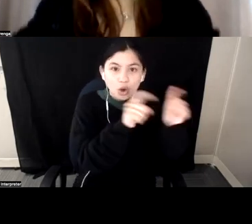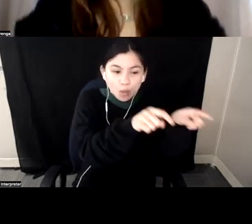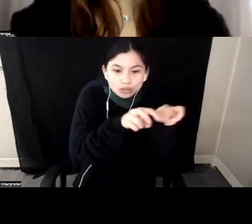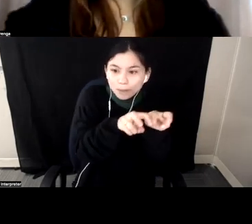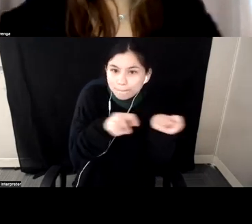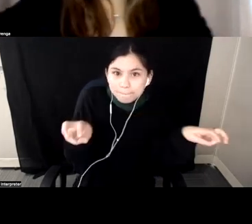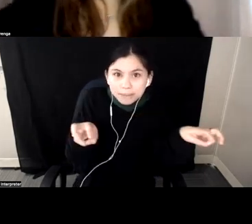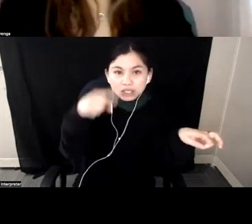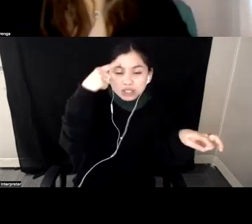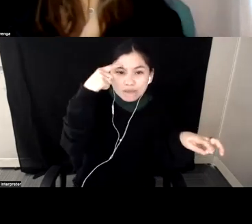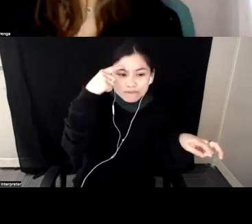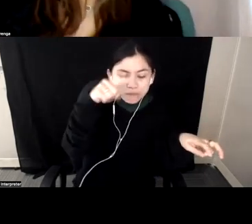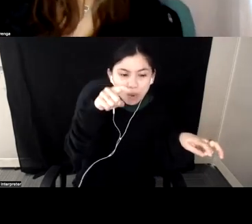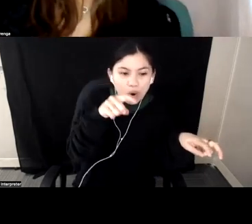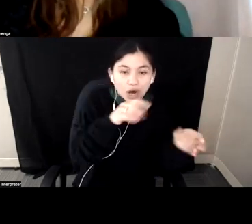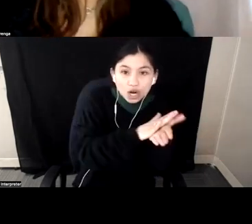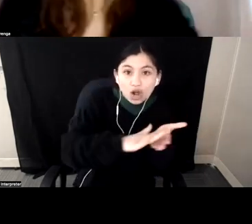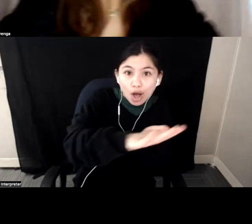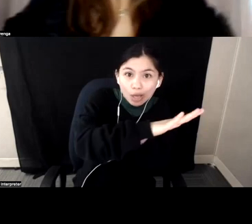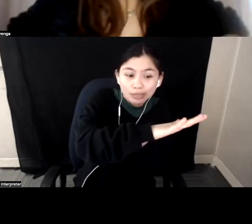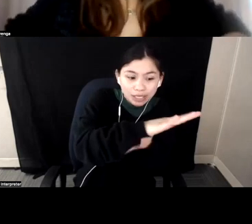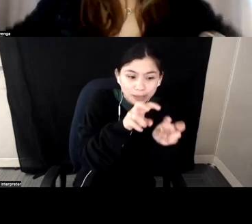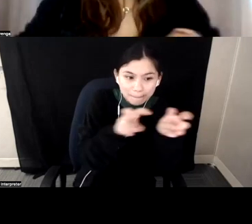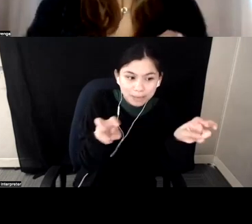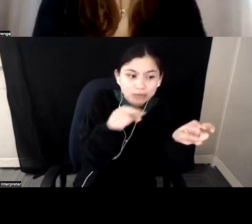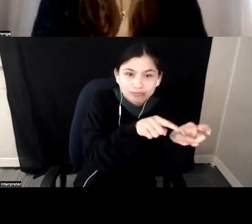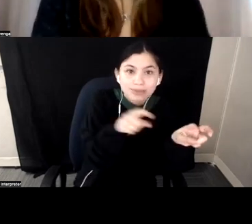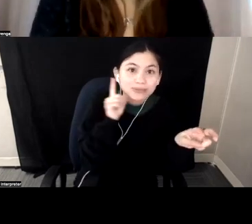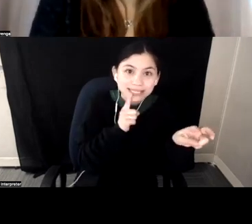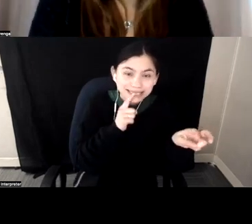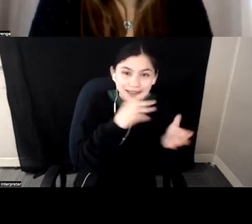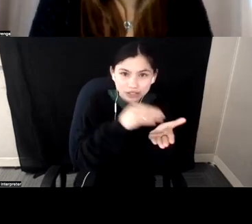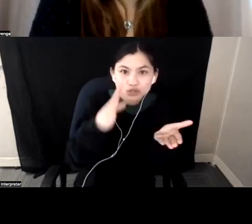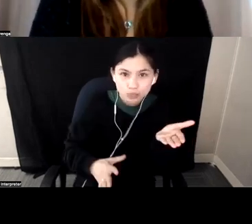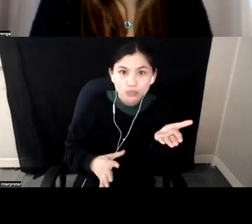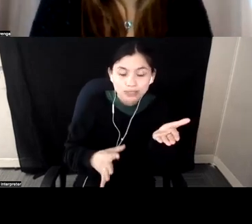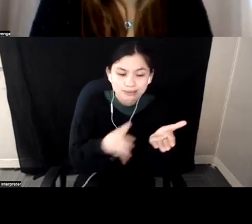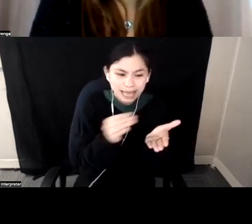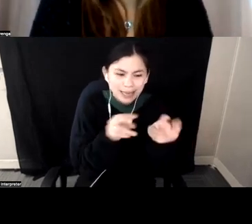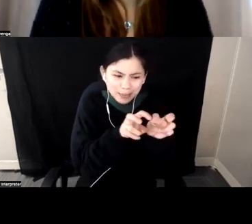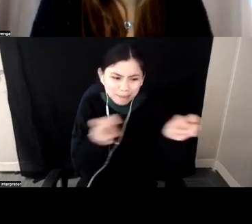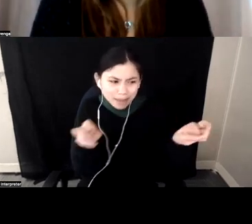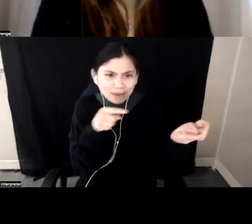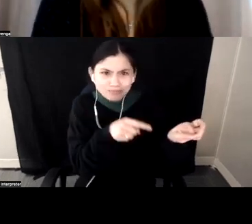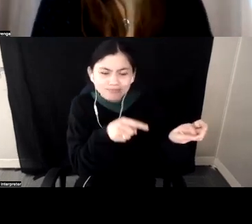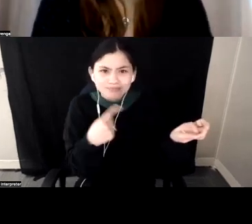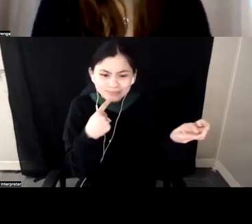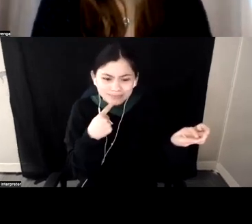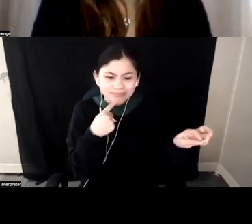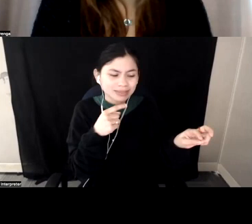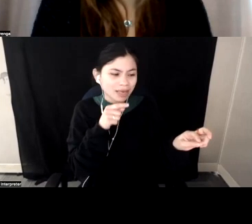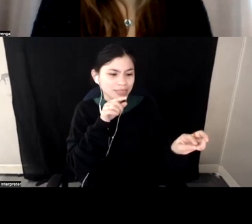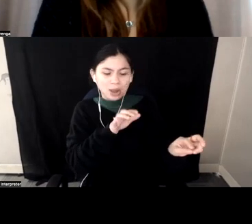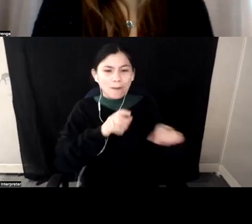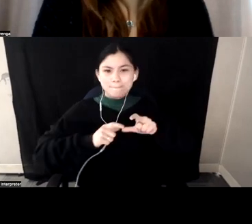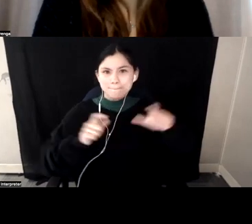college deaf students, and all of them, what they said was that their biggest